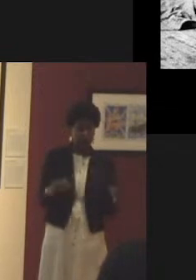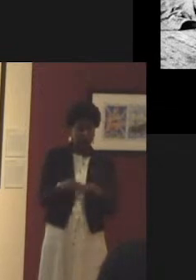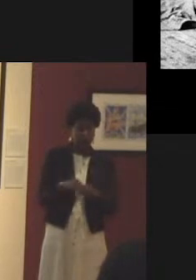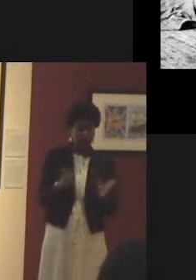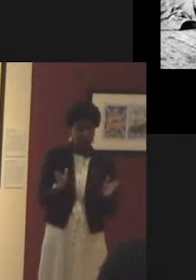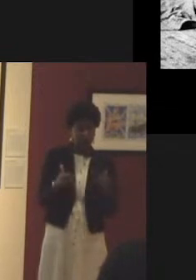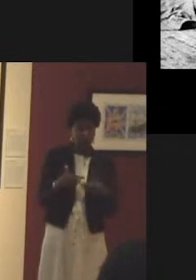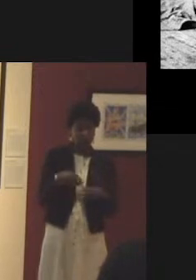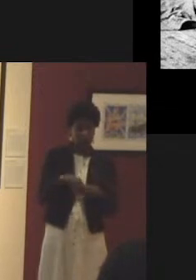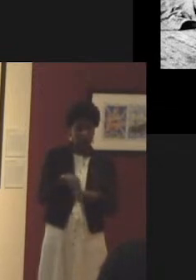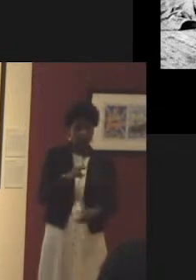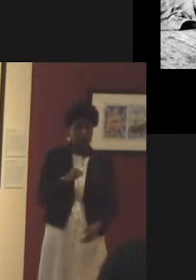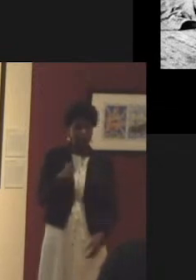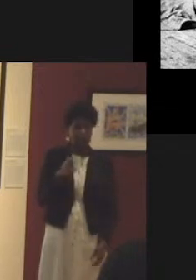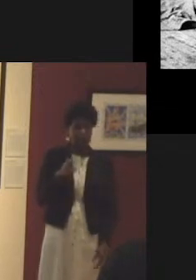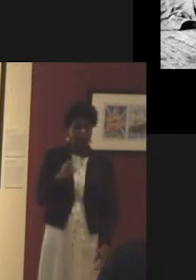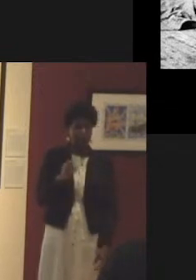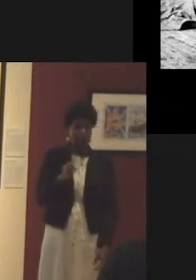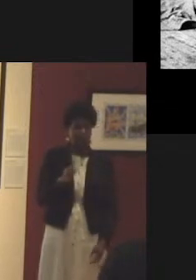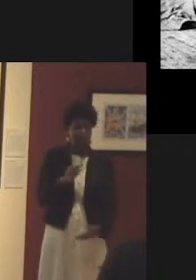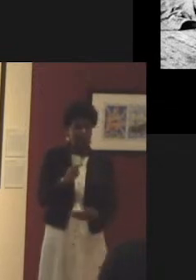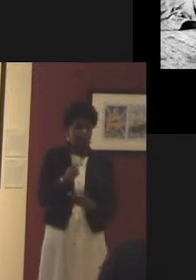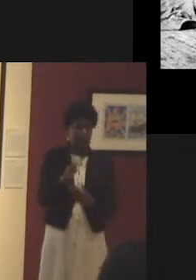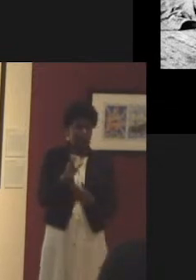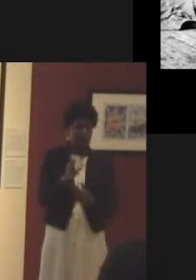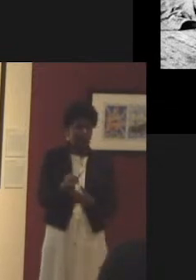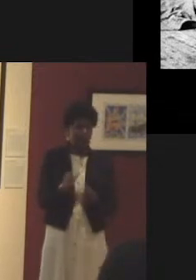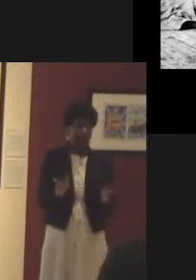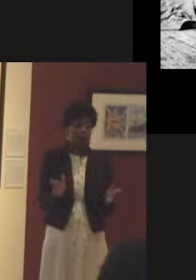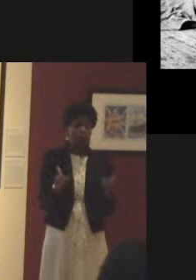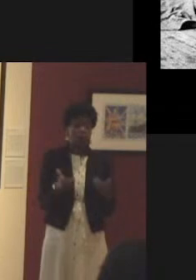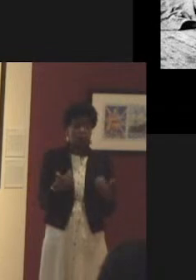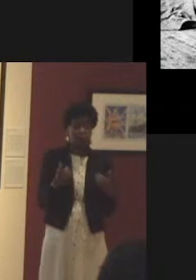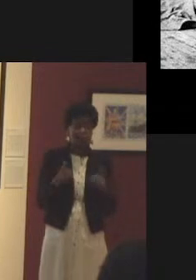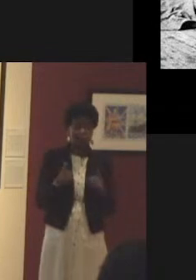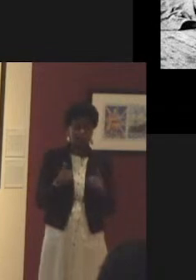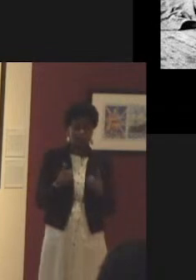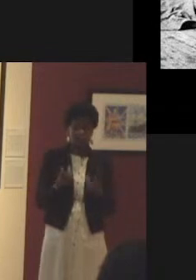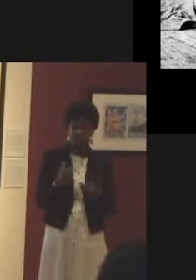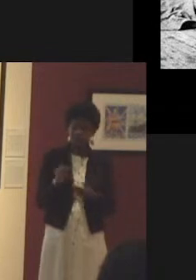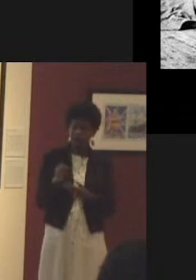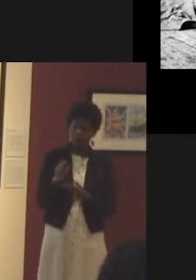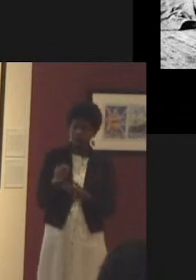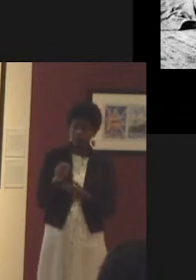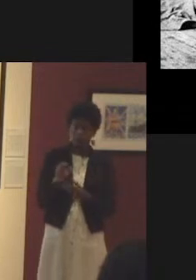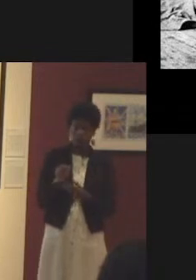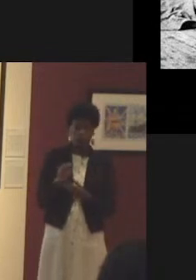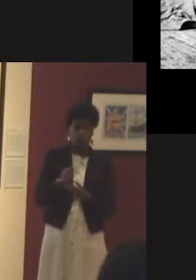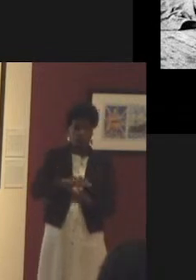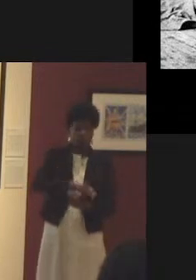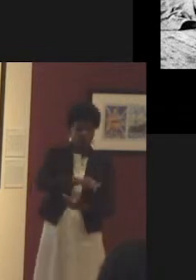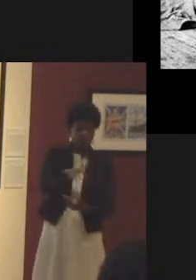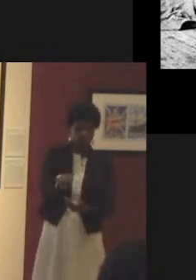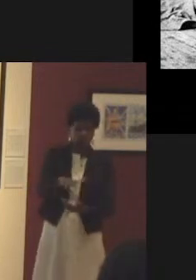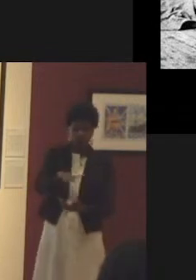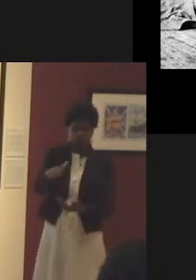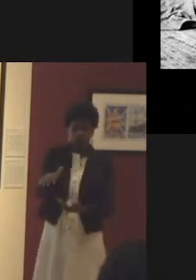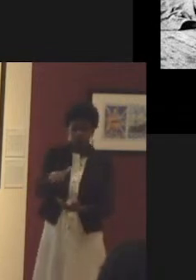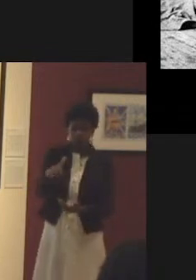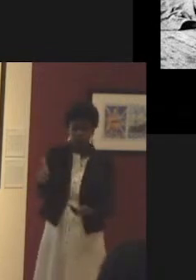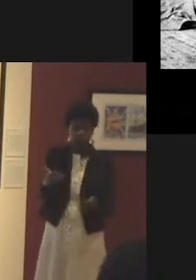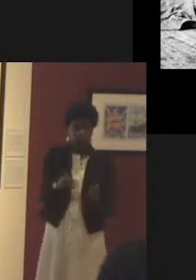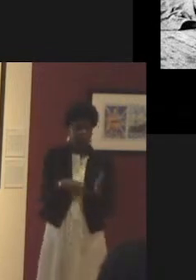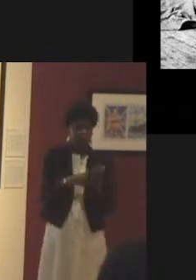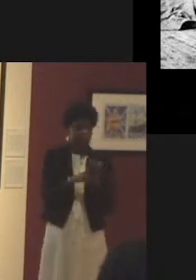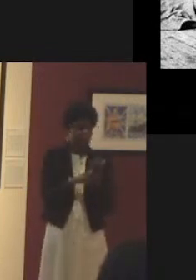the René Bloch Gallery. The room contained heaps of straw, several copies of the Wall Street